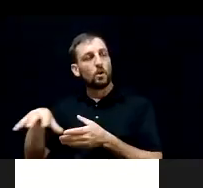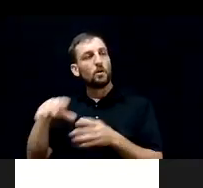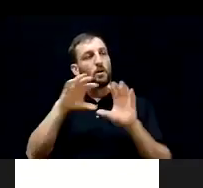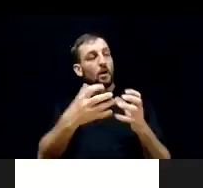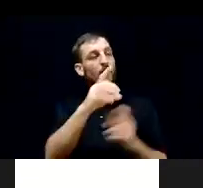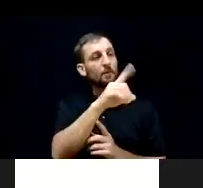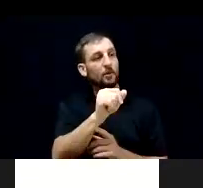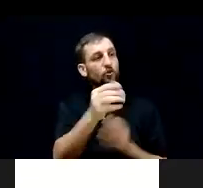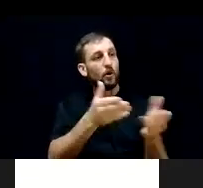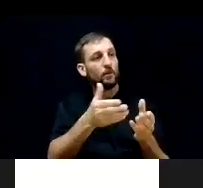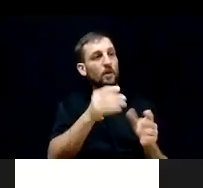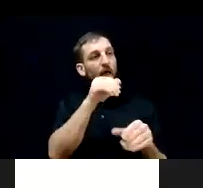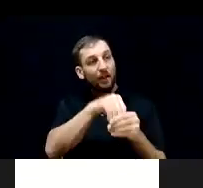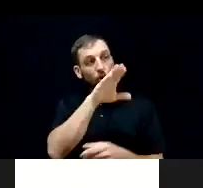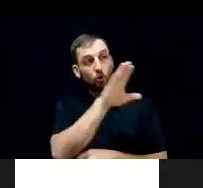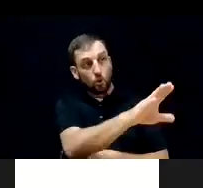institution?